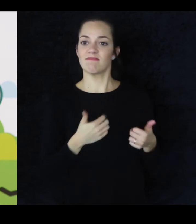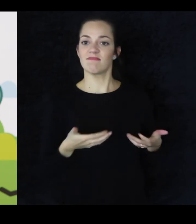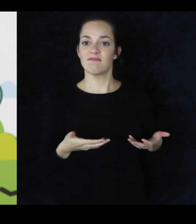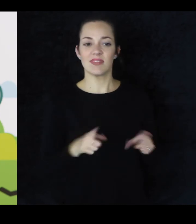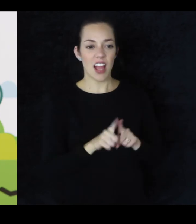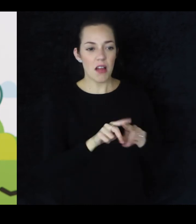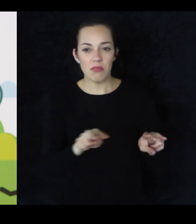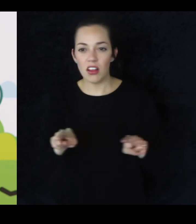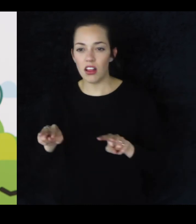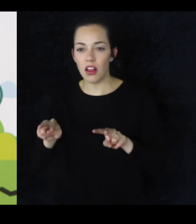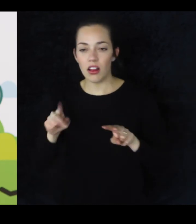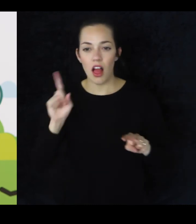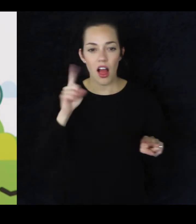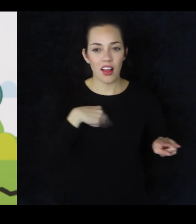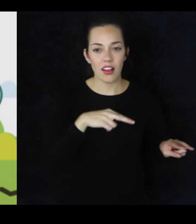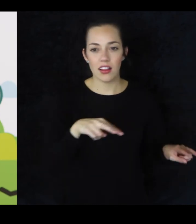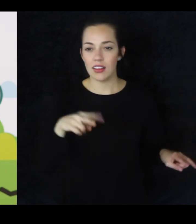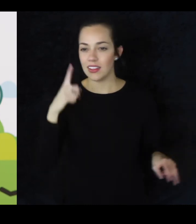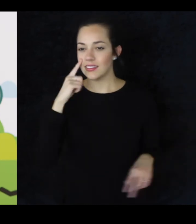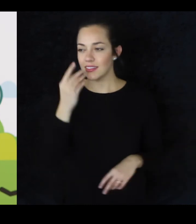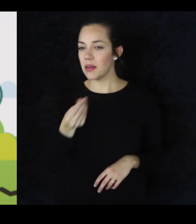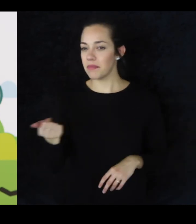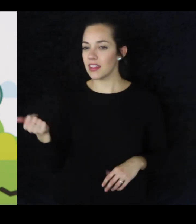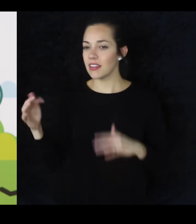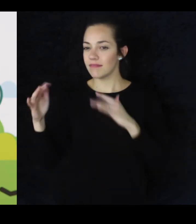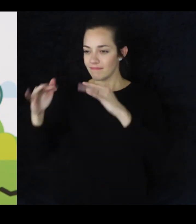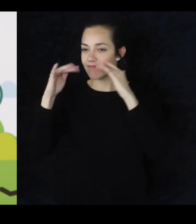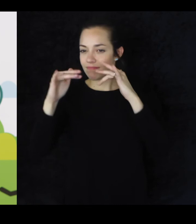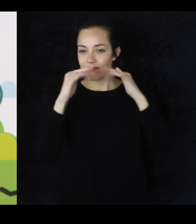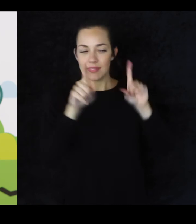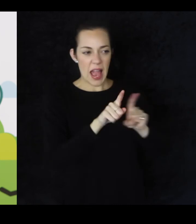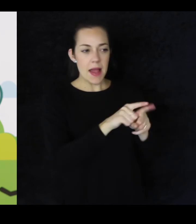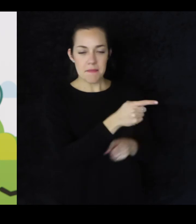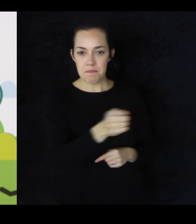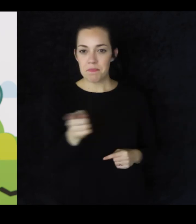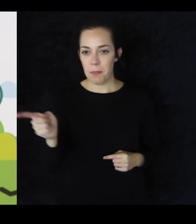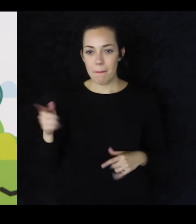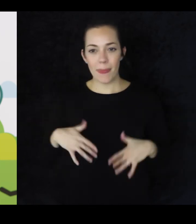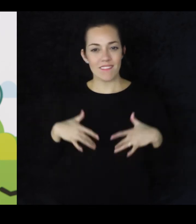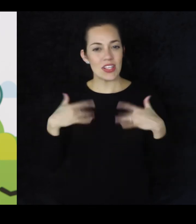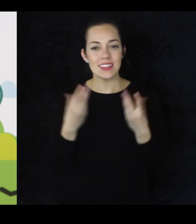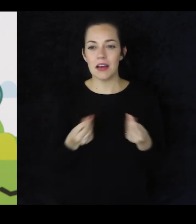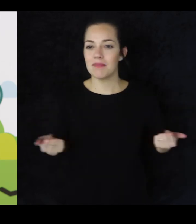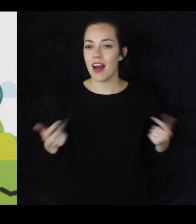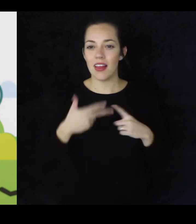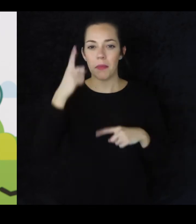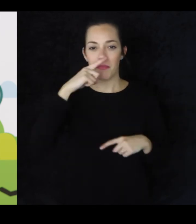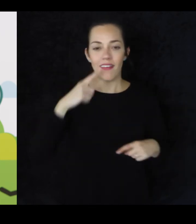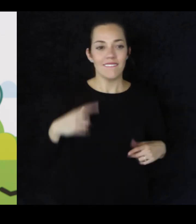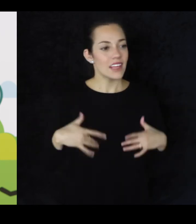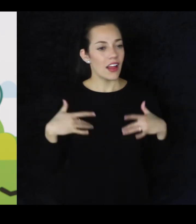to realise that if I'm thinking something, there's going to be lots of people who are. And if I'm feeling something, then there will be other